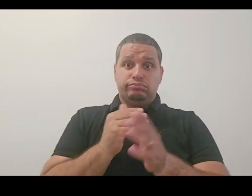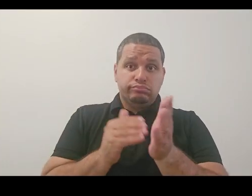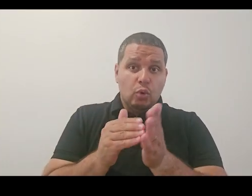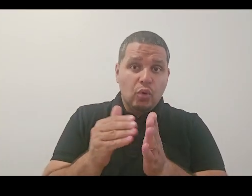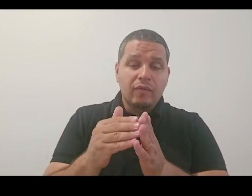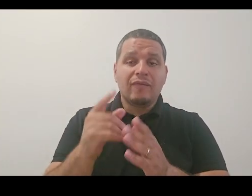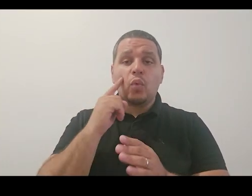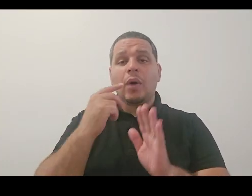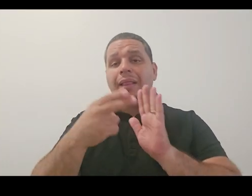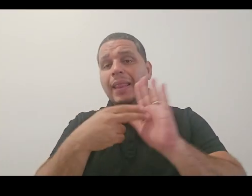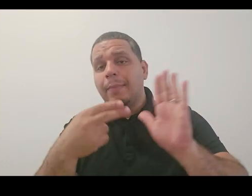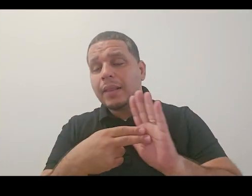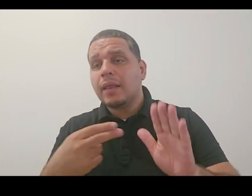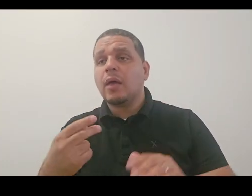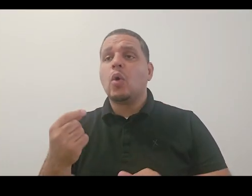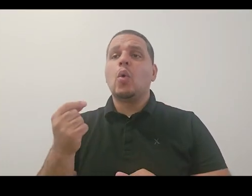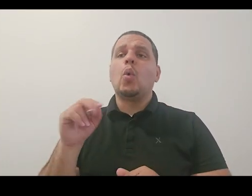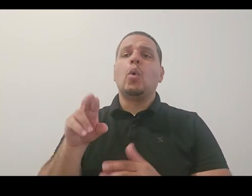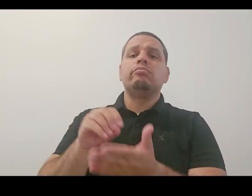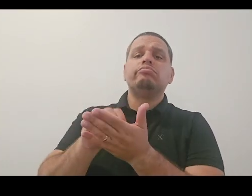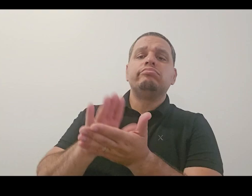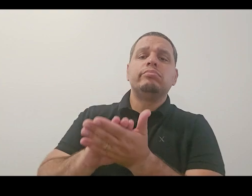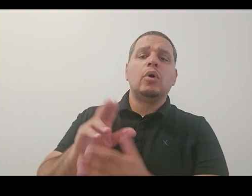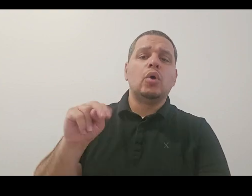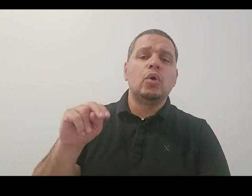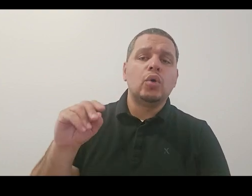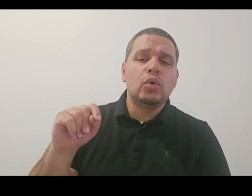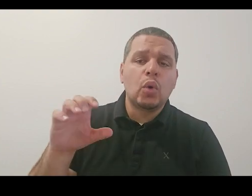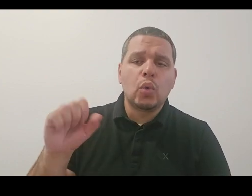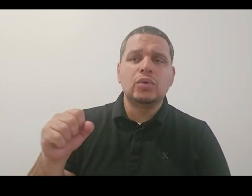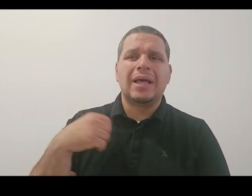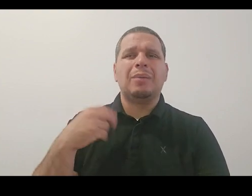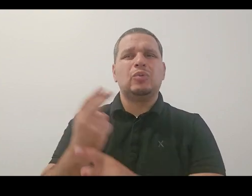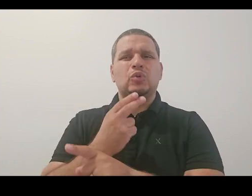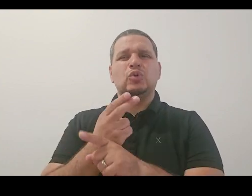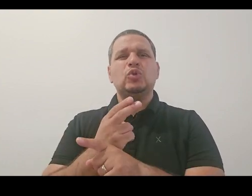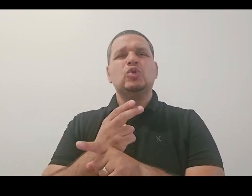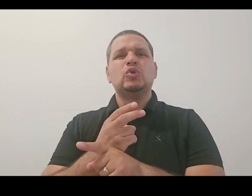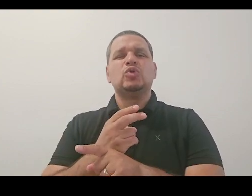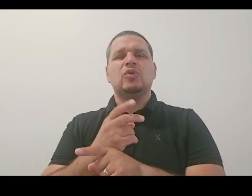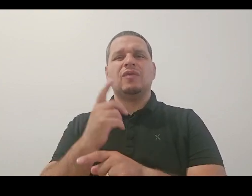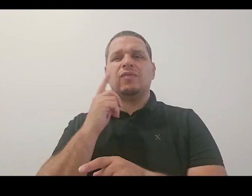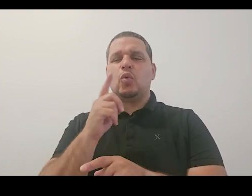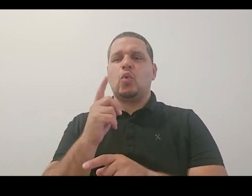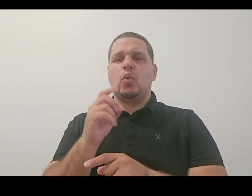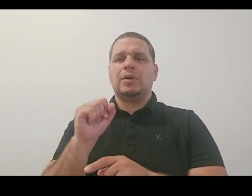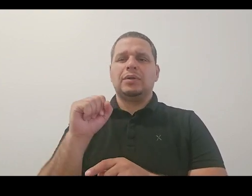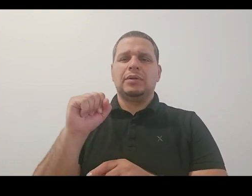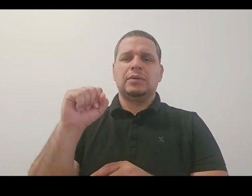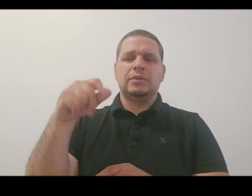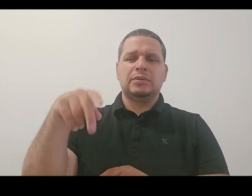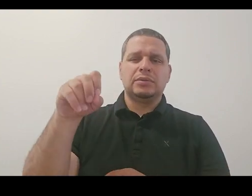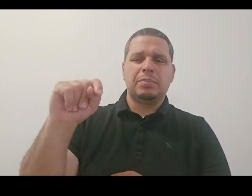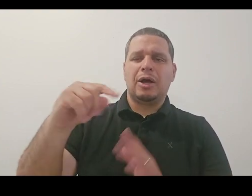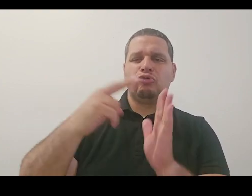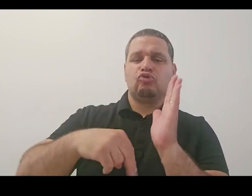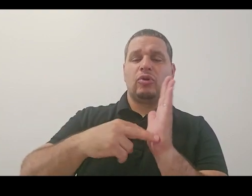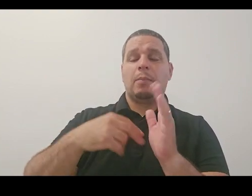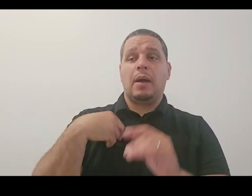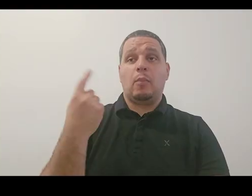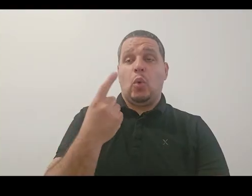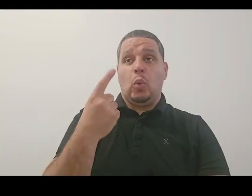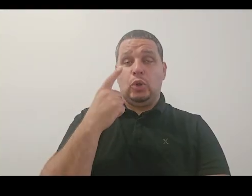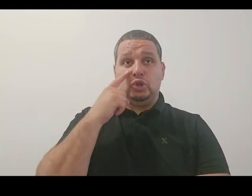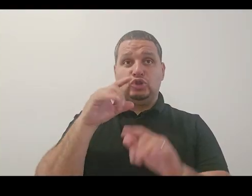labeling, I use it for just jotting down notes, I use it for more of the kind of spot reading things, but I am always shocked